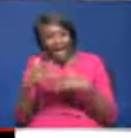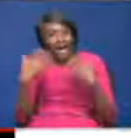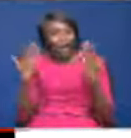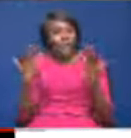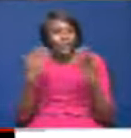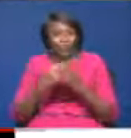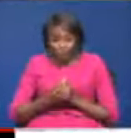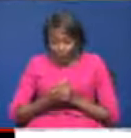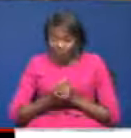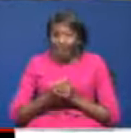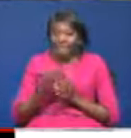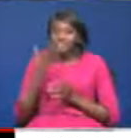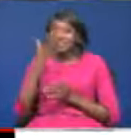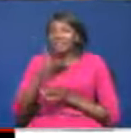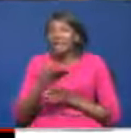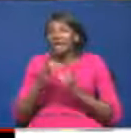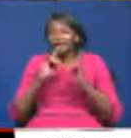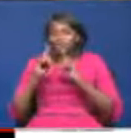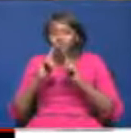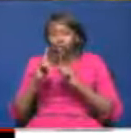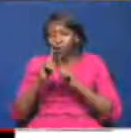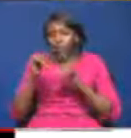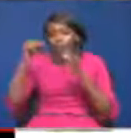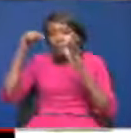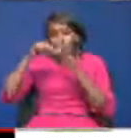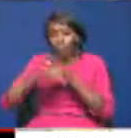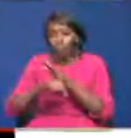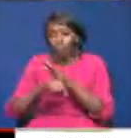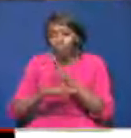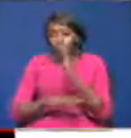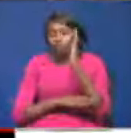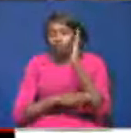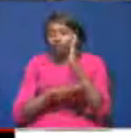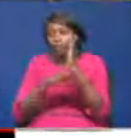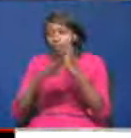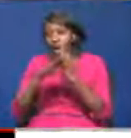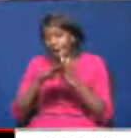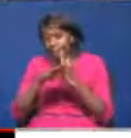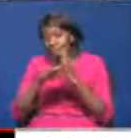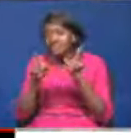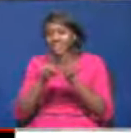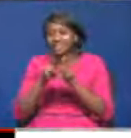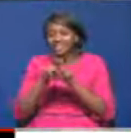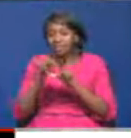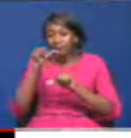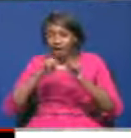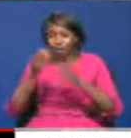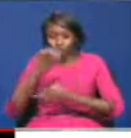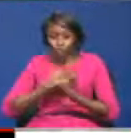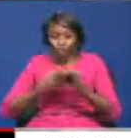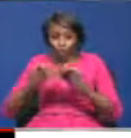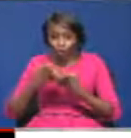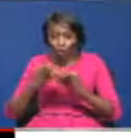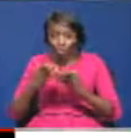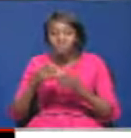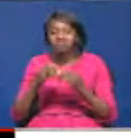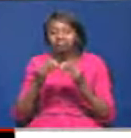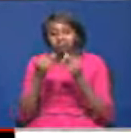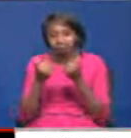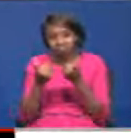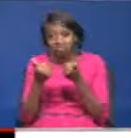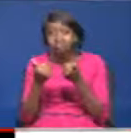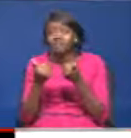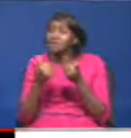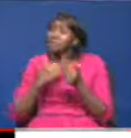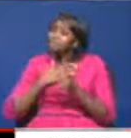Where he reiterated that the bottom-up economic model is the best way to economic prosperity. Watu wa mingi naomba kwa unyenyekevu jameni, nimekuja kuomba